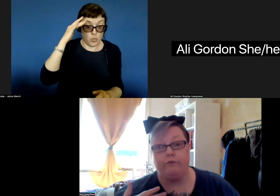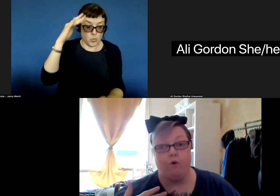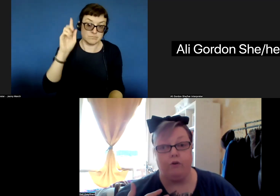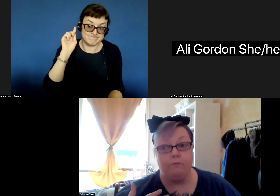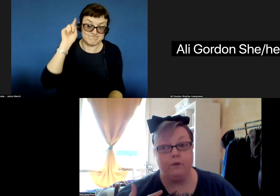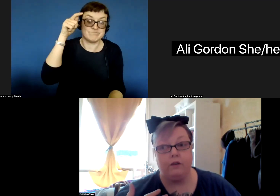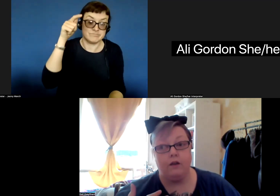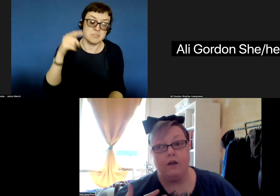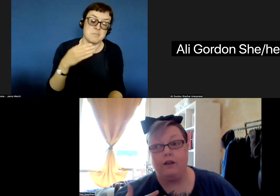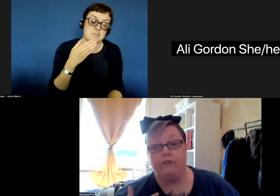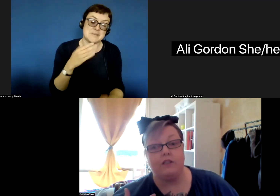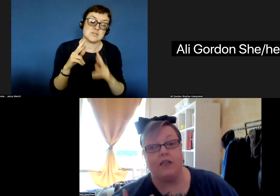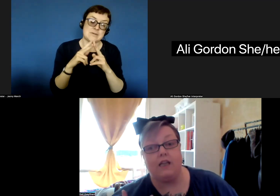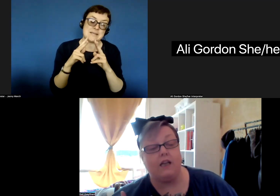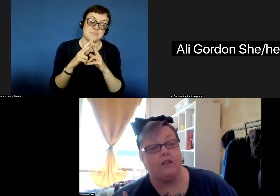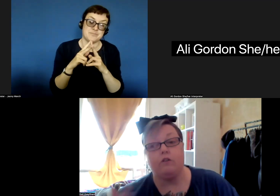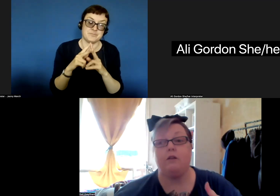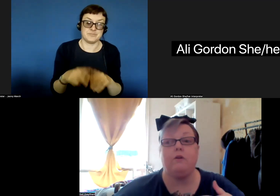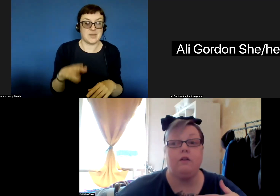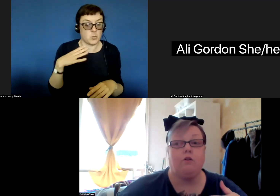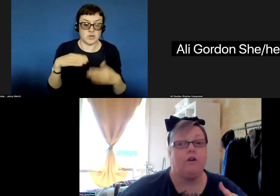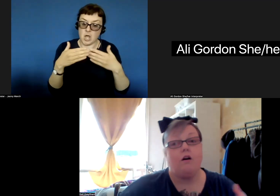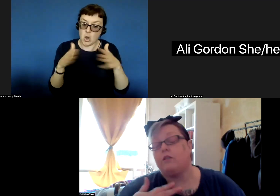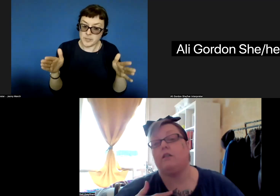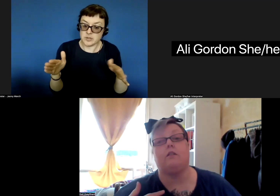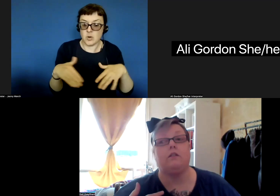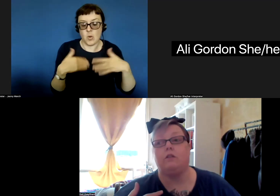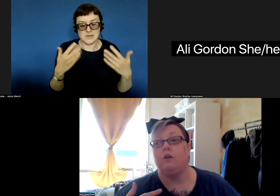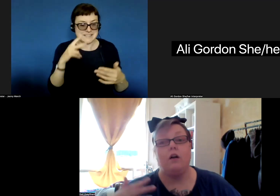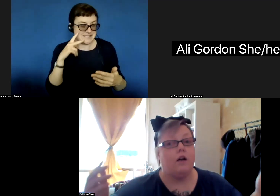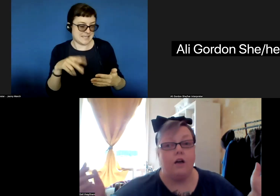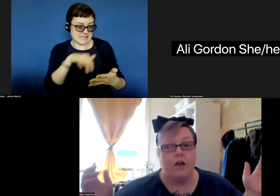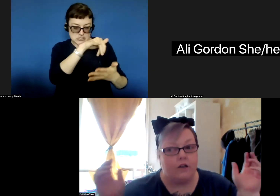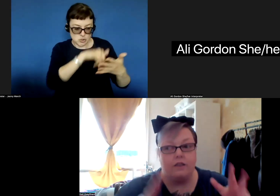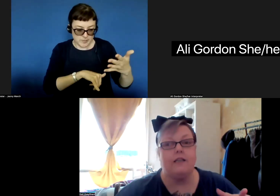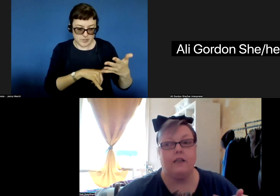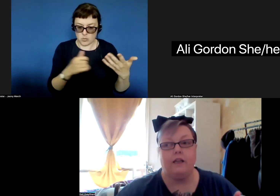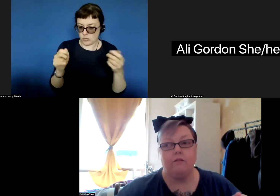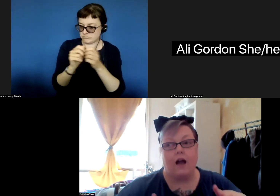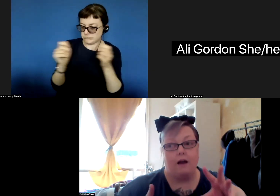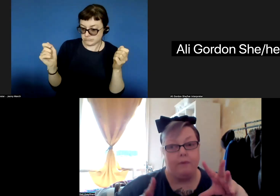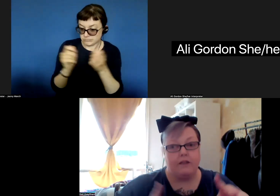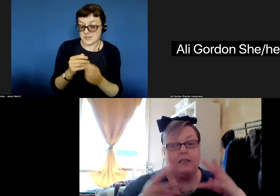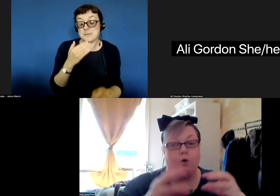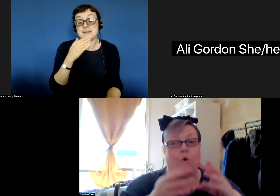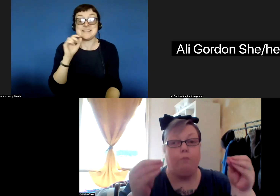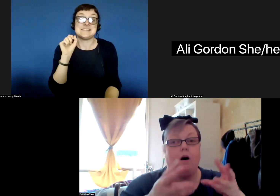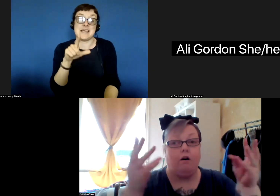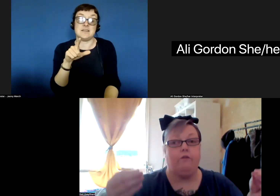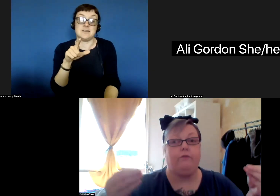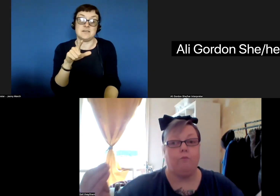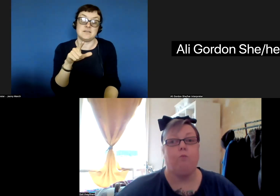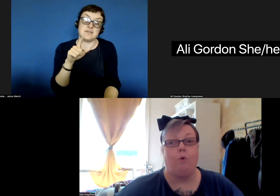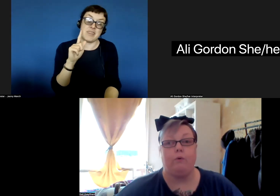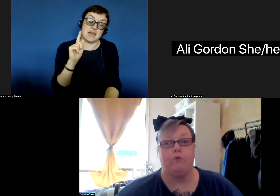engaging forum. If you see a document or an article, or send it, because it's all part